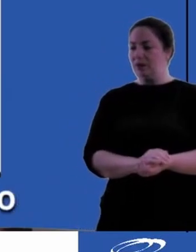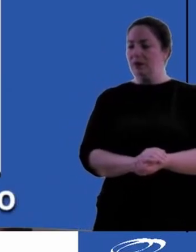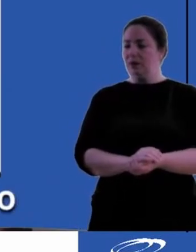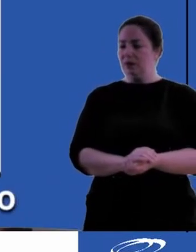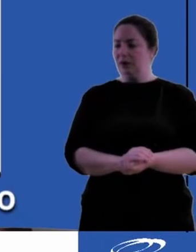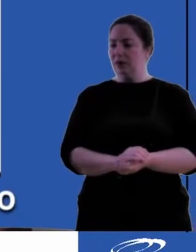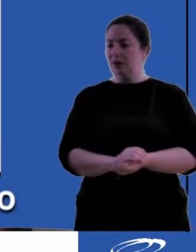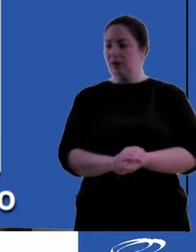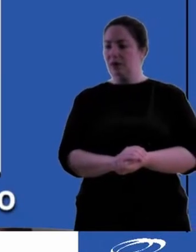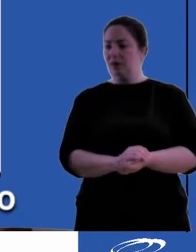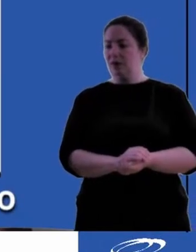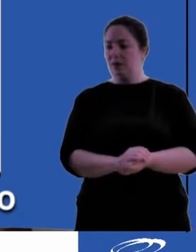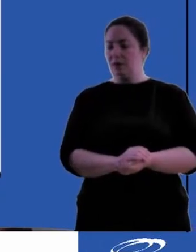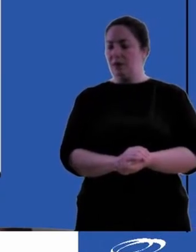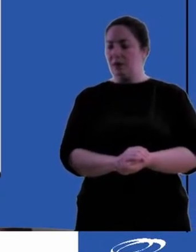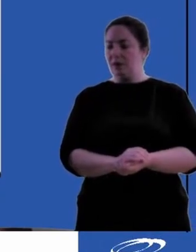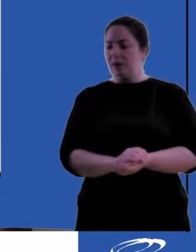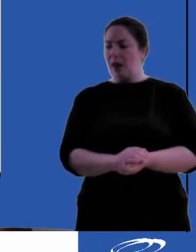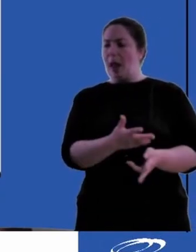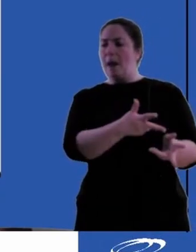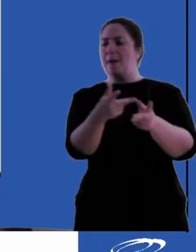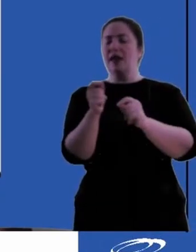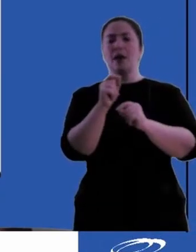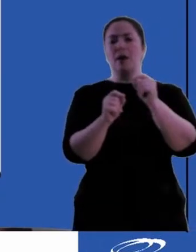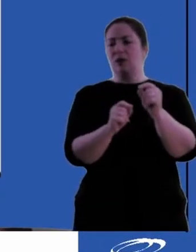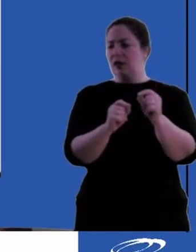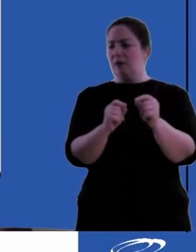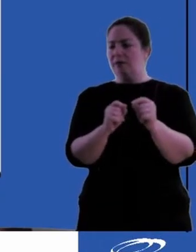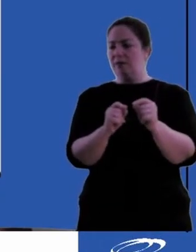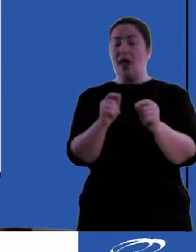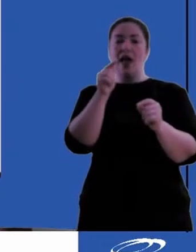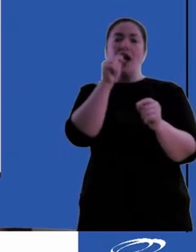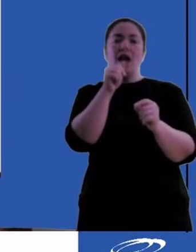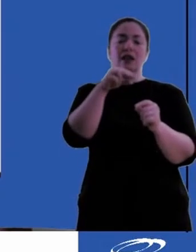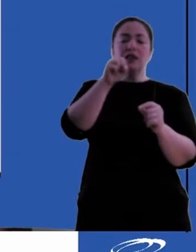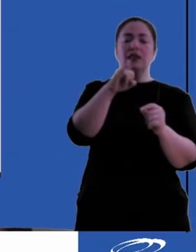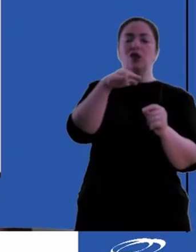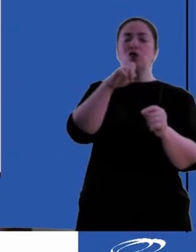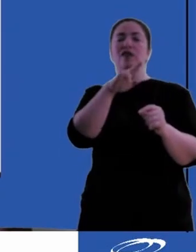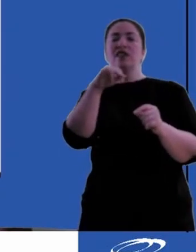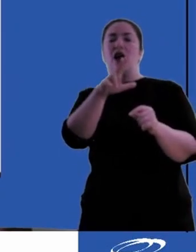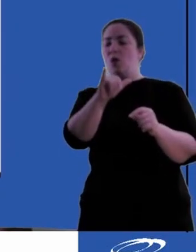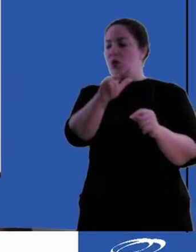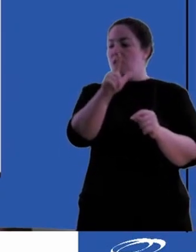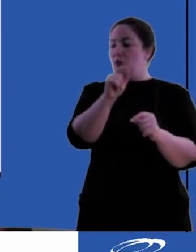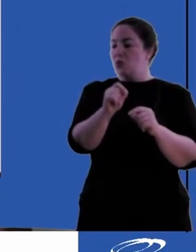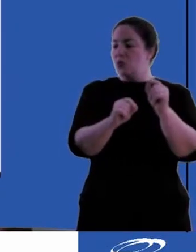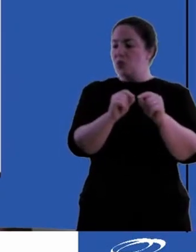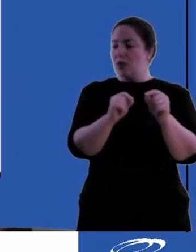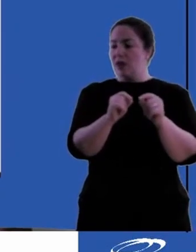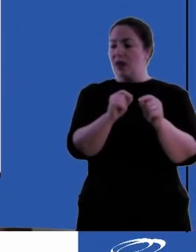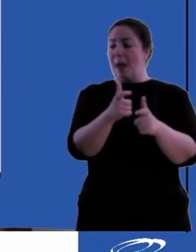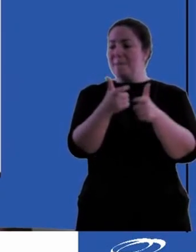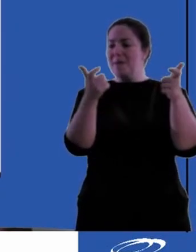that we've done looking at sonicate fluid. So I mentioned that for me, this is the specimen type in which we have the highest likelihood of